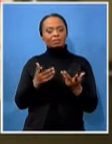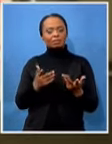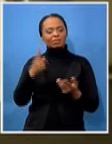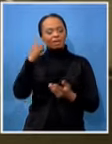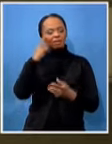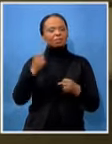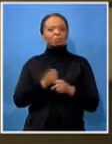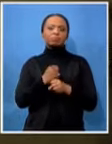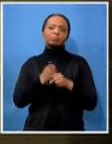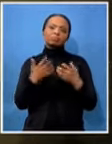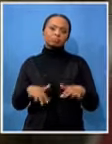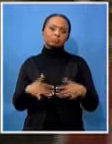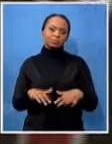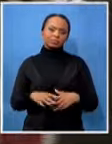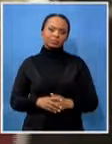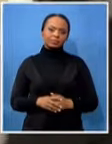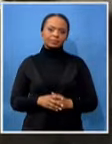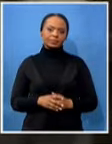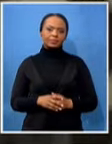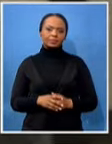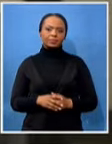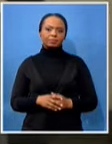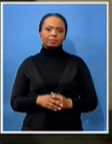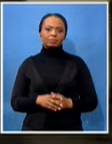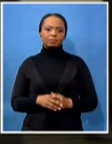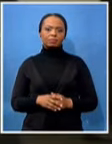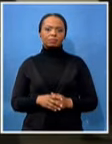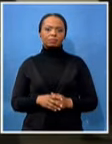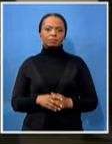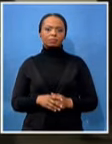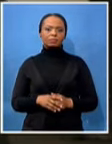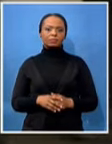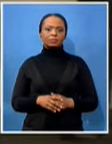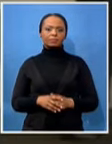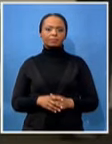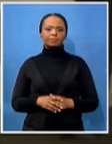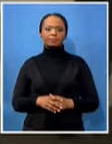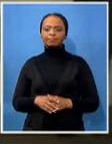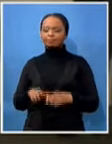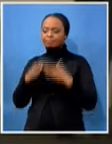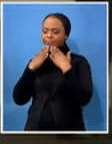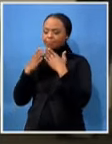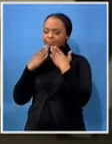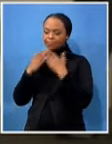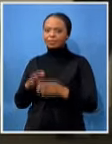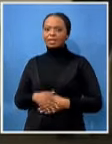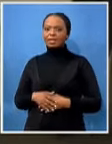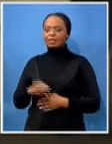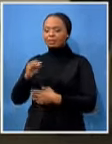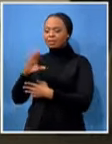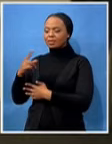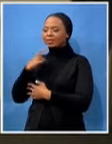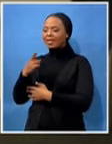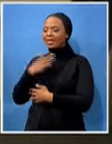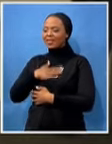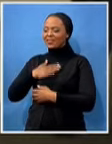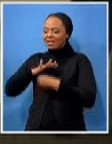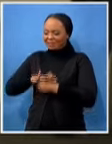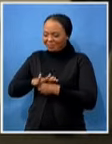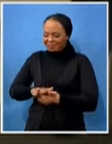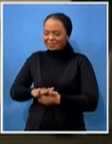much. I think MEC, if you feel the pressure, then I think you're on the right spot. Because I think all of us can feel